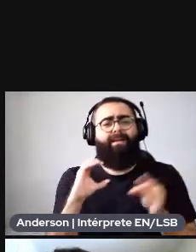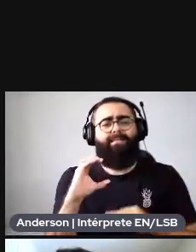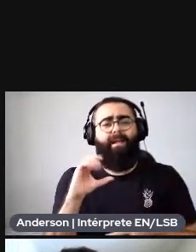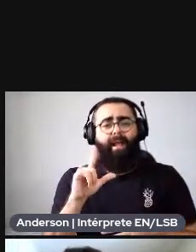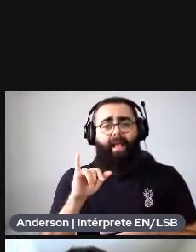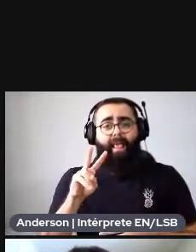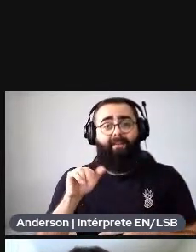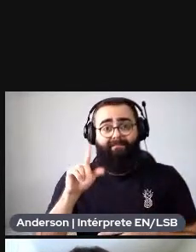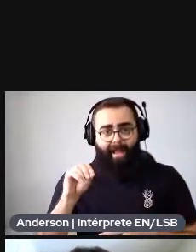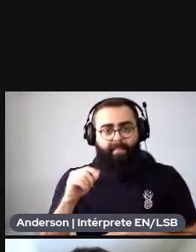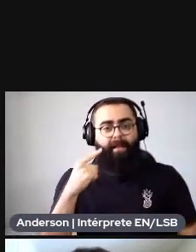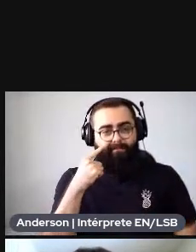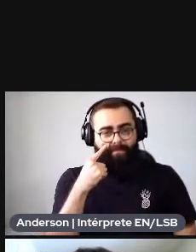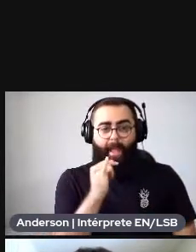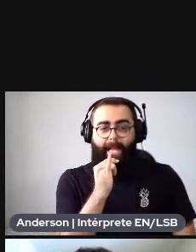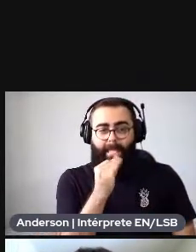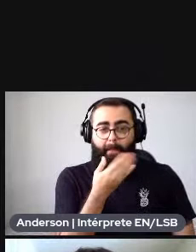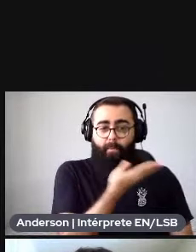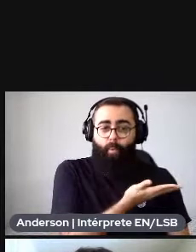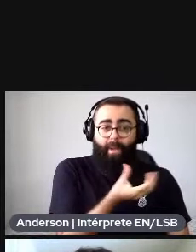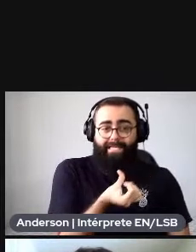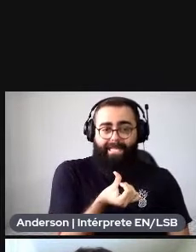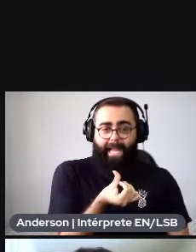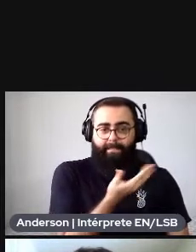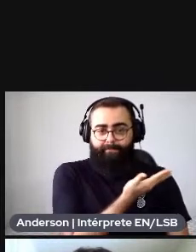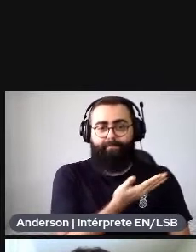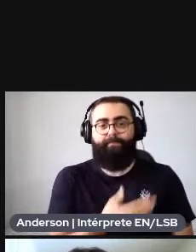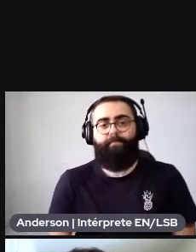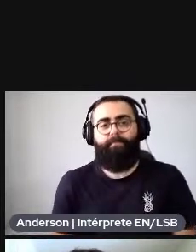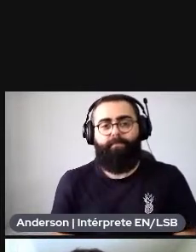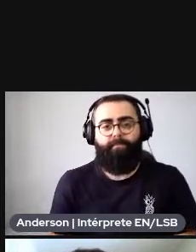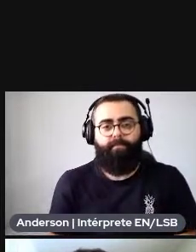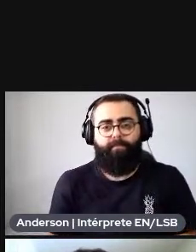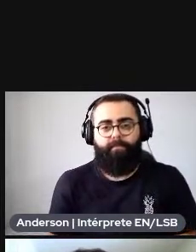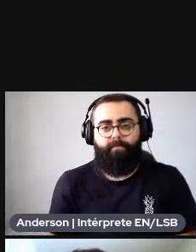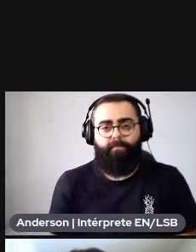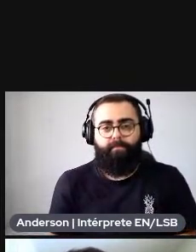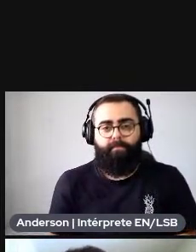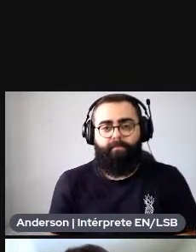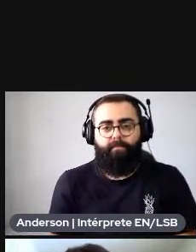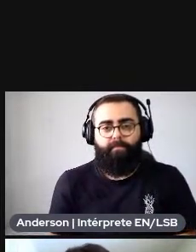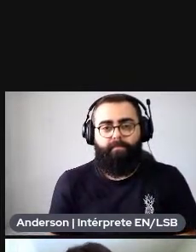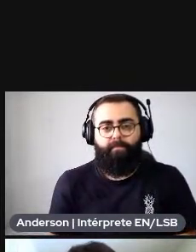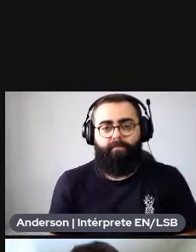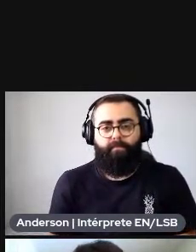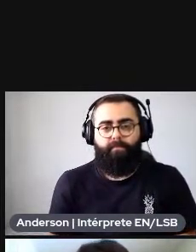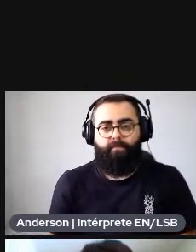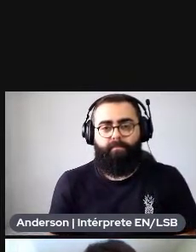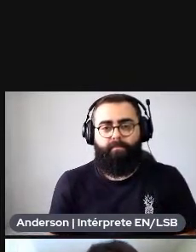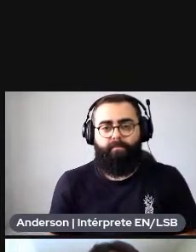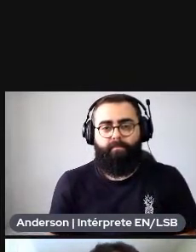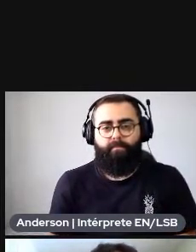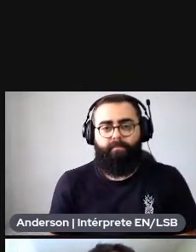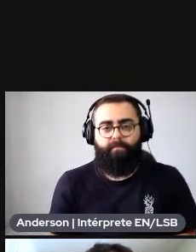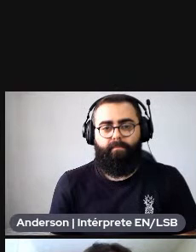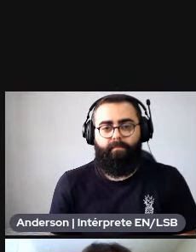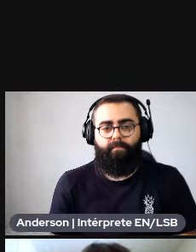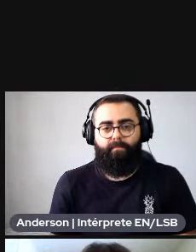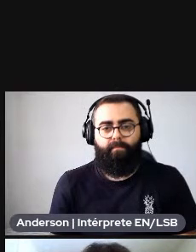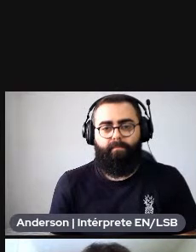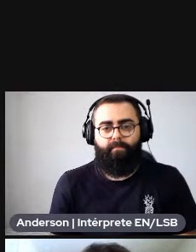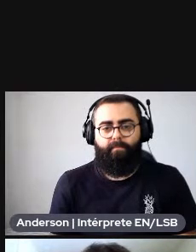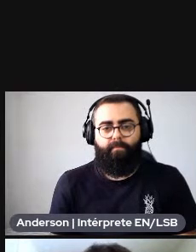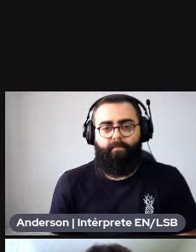visto, no llevo encima ni grabadoras, ni cables, ni nada. Tampoco vengo de parte de otra persona o con